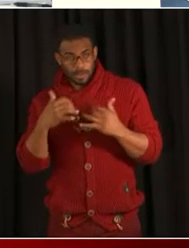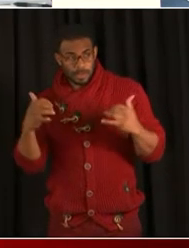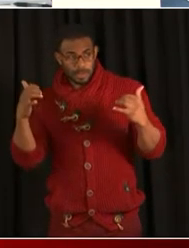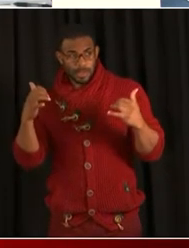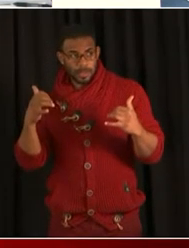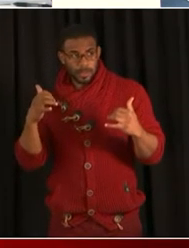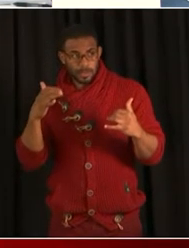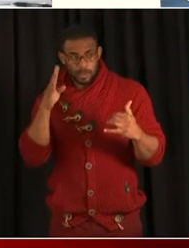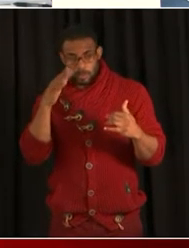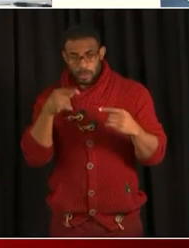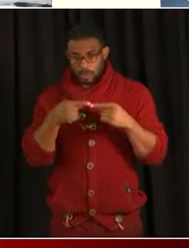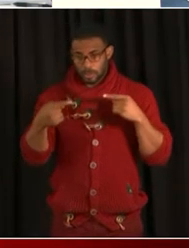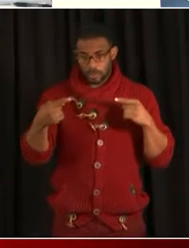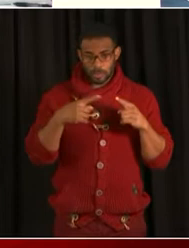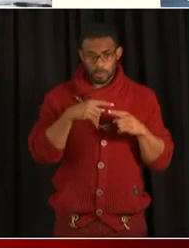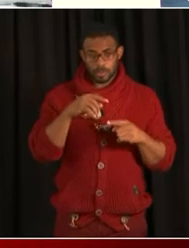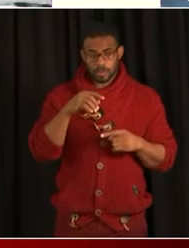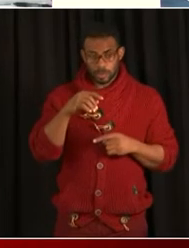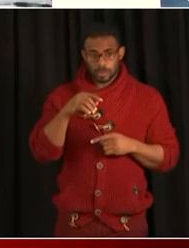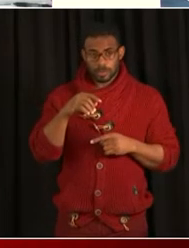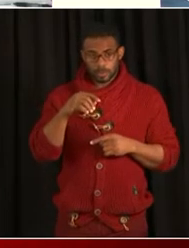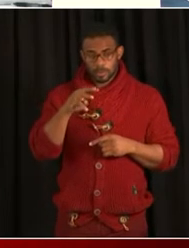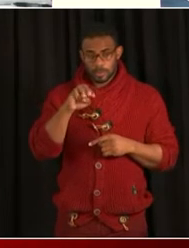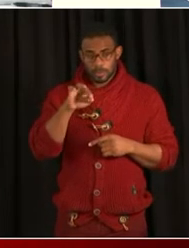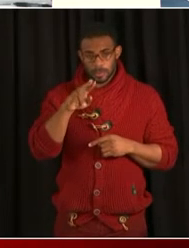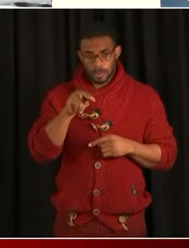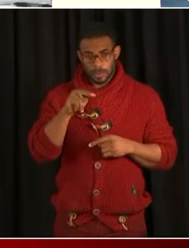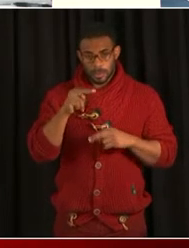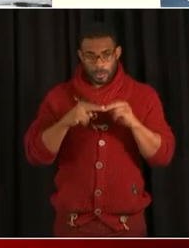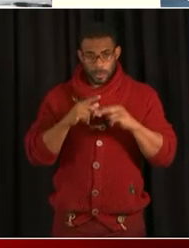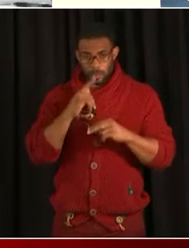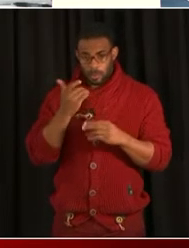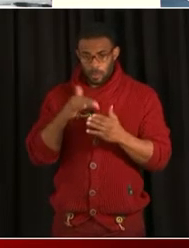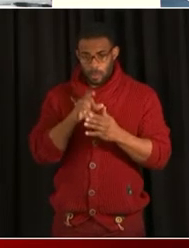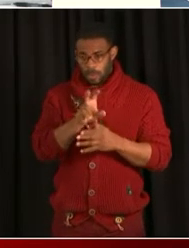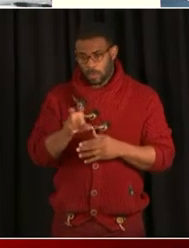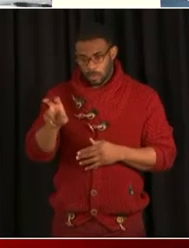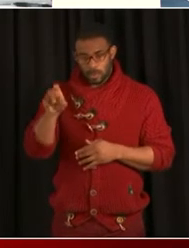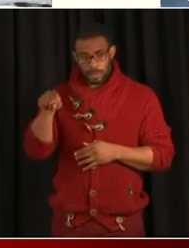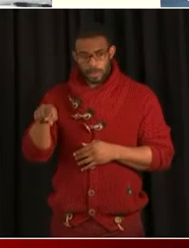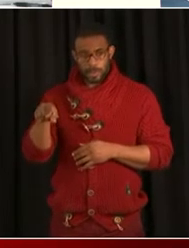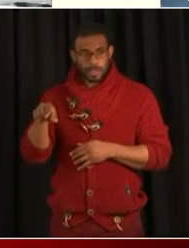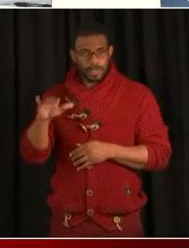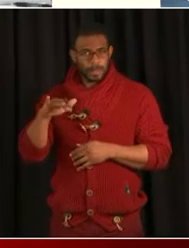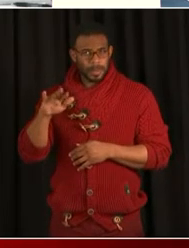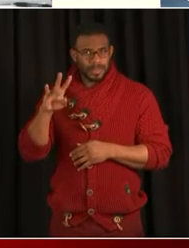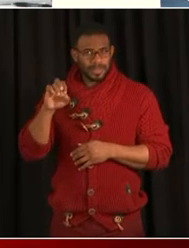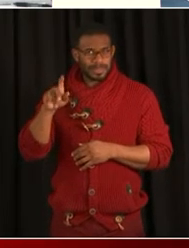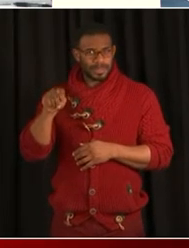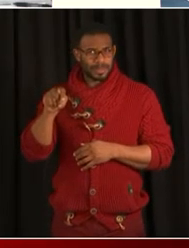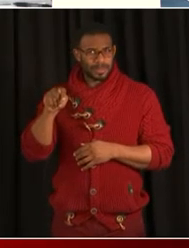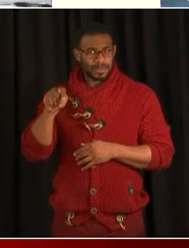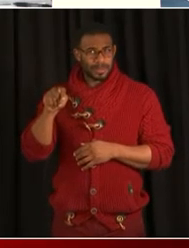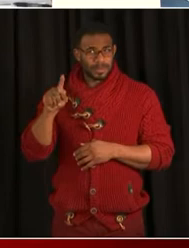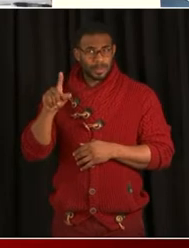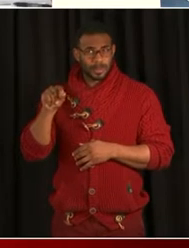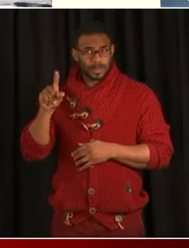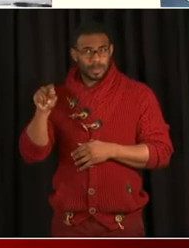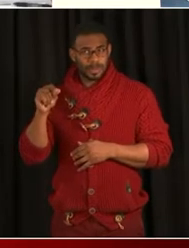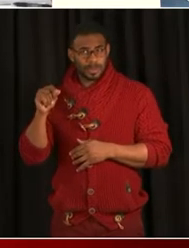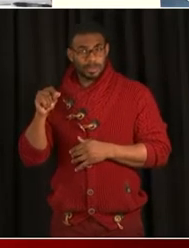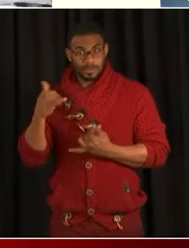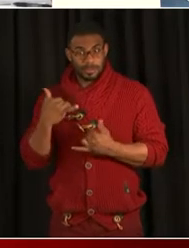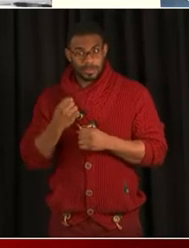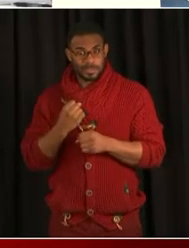Stadium, directly adjacent to the Marin building. We were relocated there in about September of